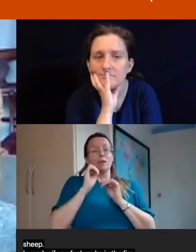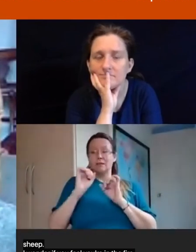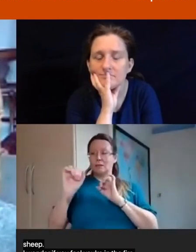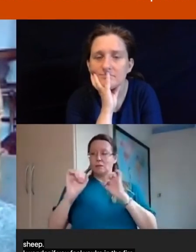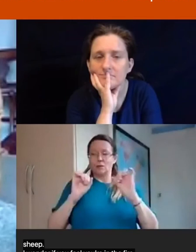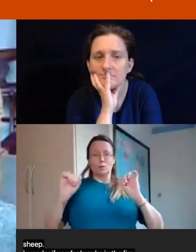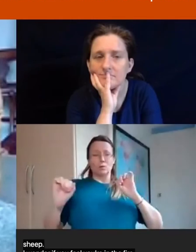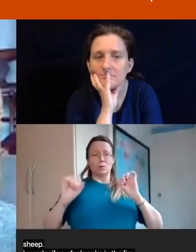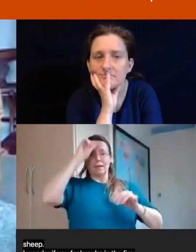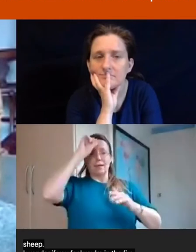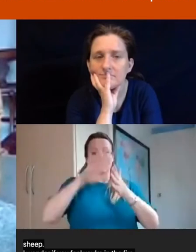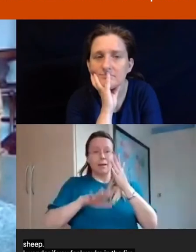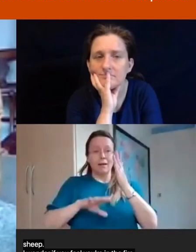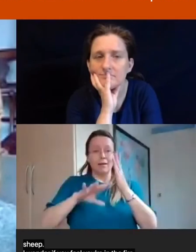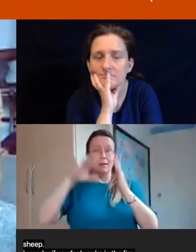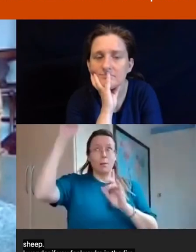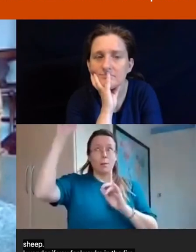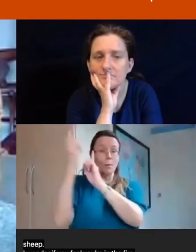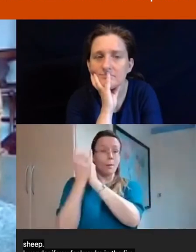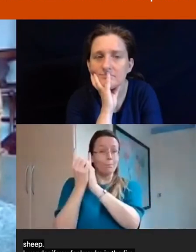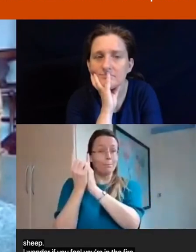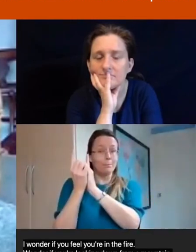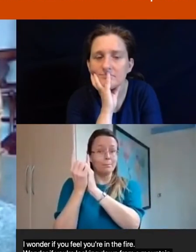experiencing an encounter.